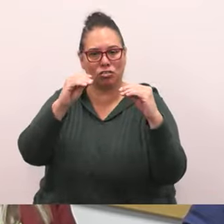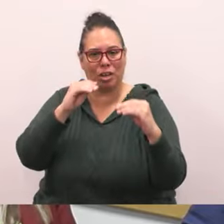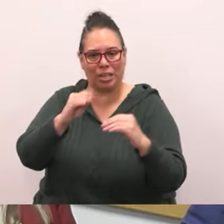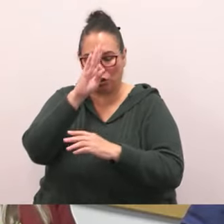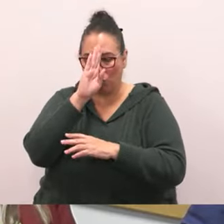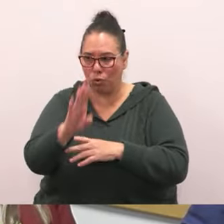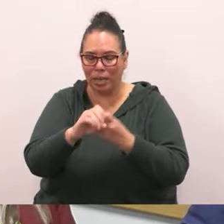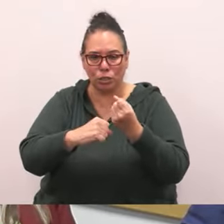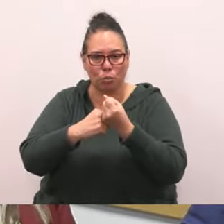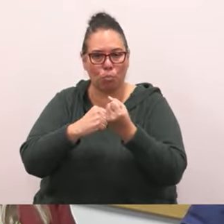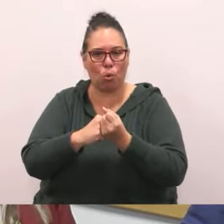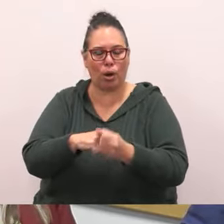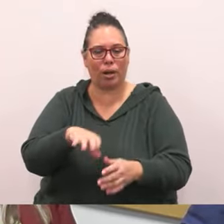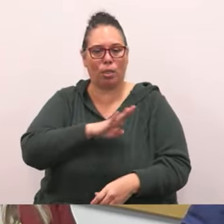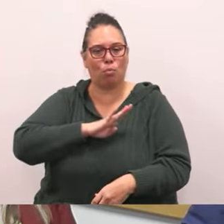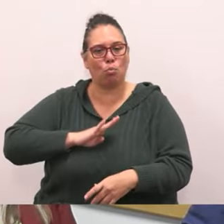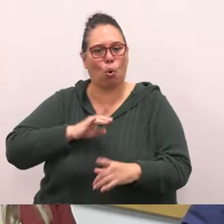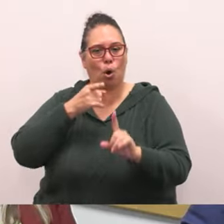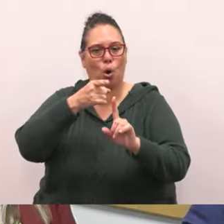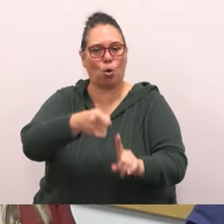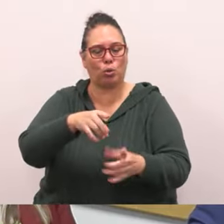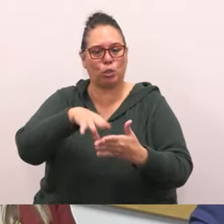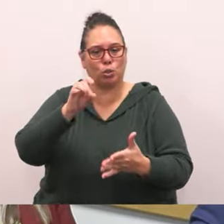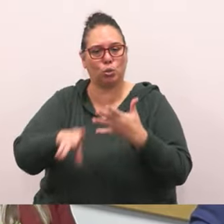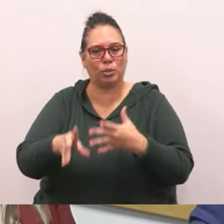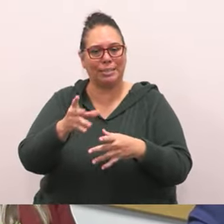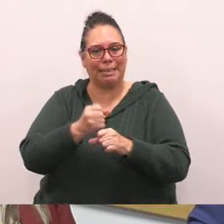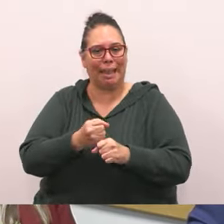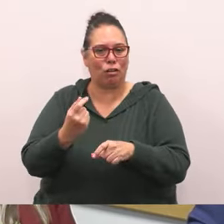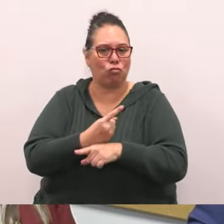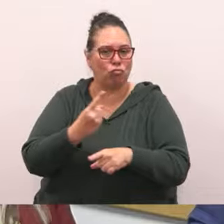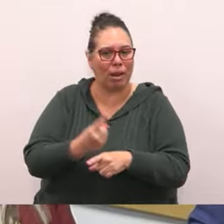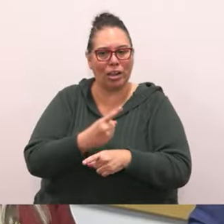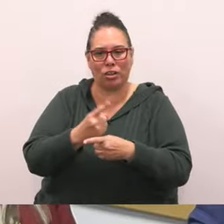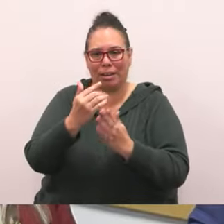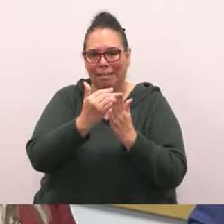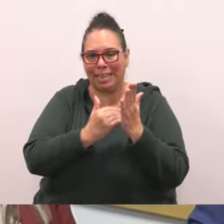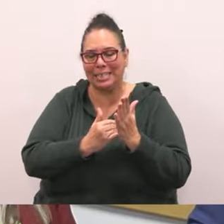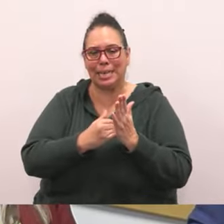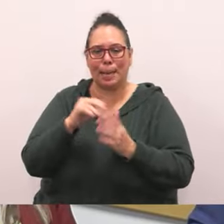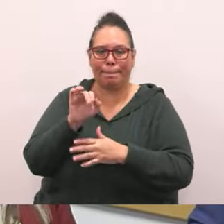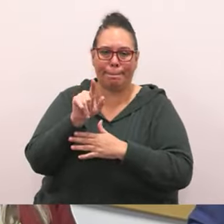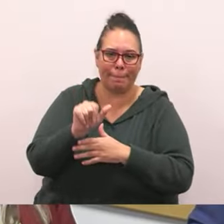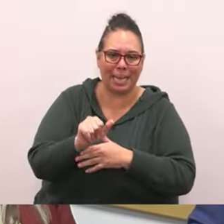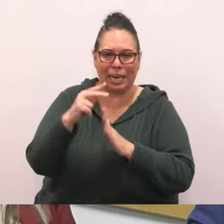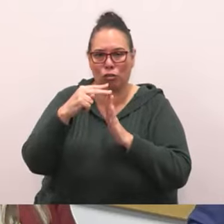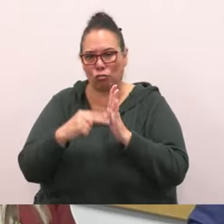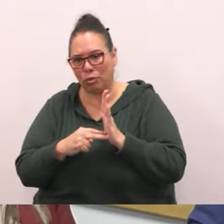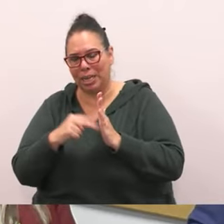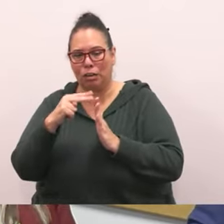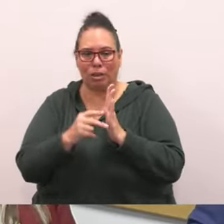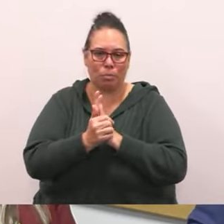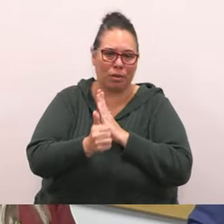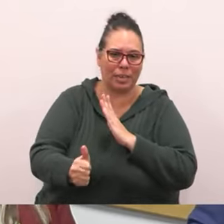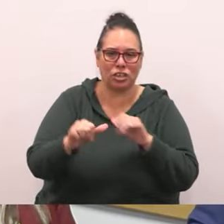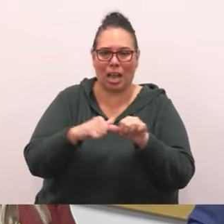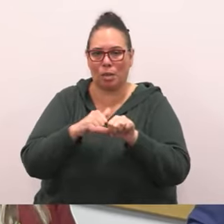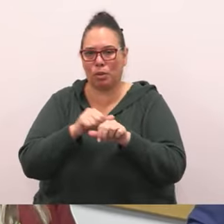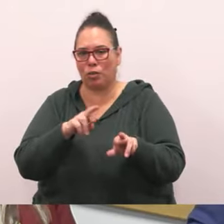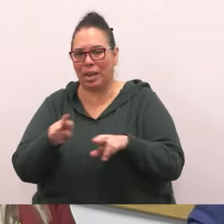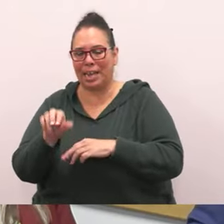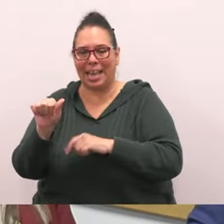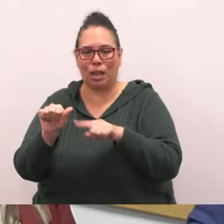this board's goals. Students receive regular lessons in reading, media literacy, digital literacy, research skills, reading proficiency, algebra readiness, and